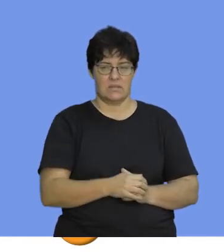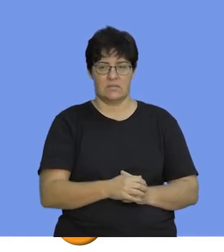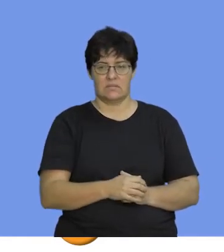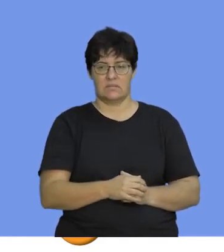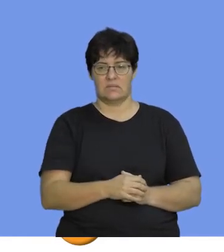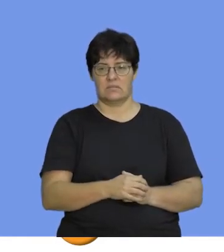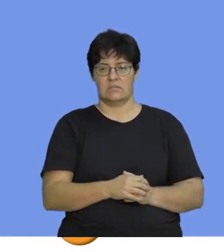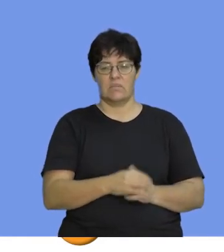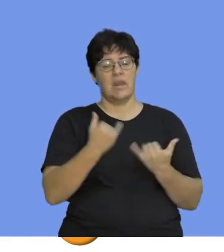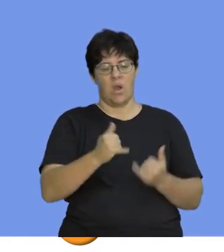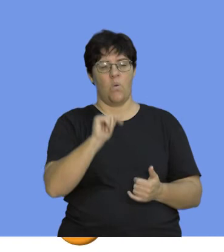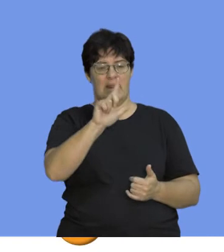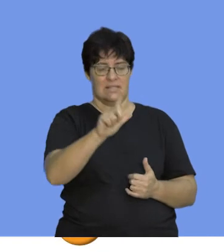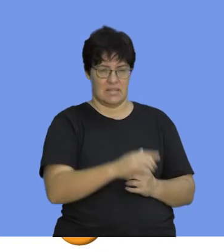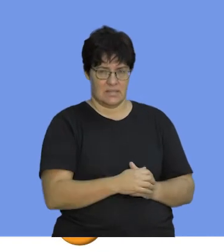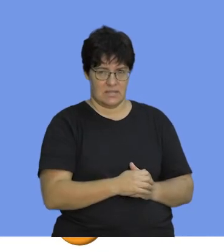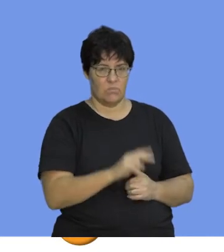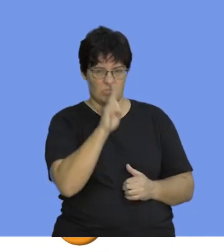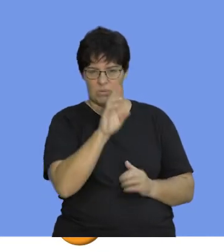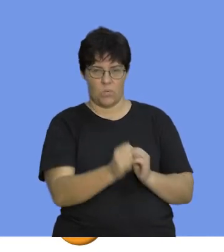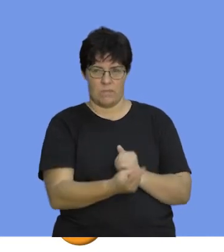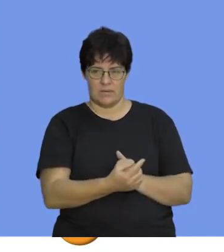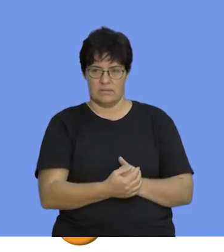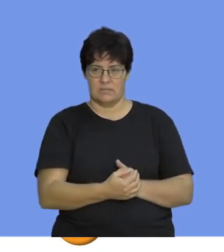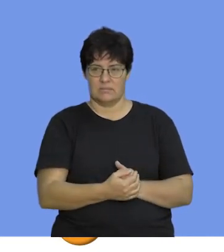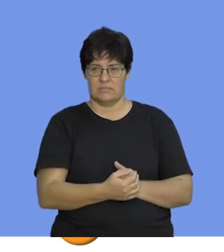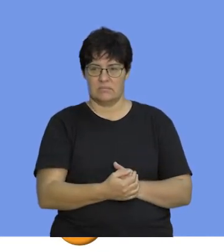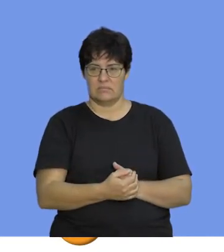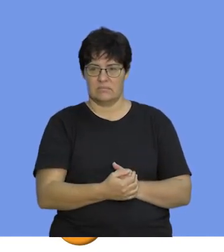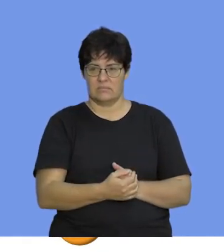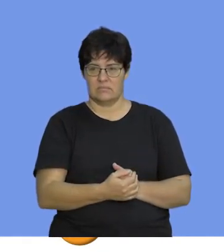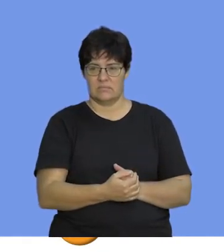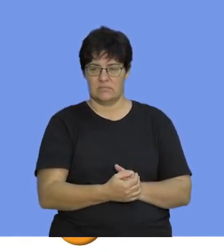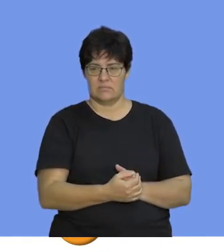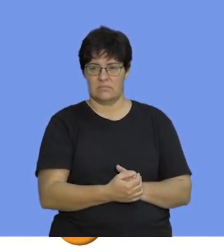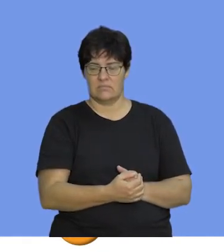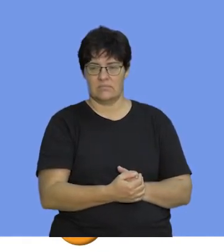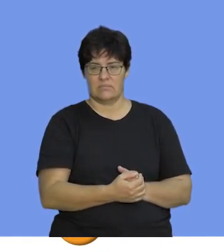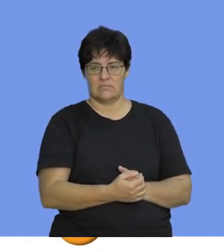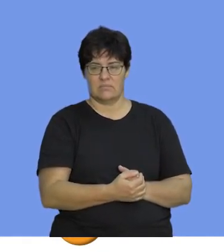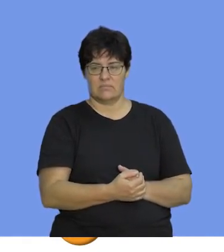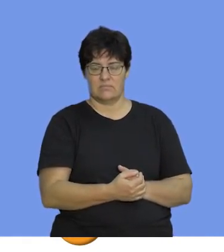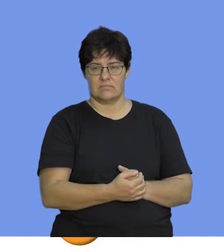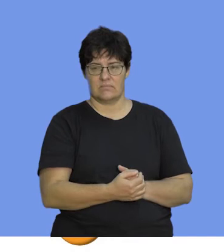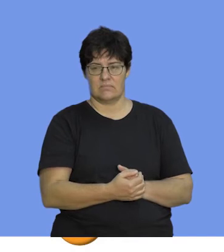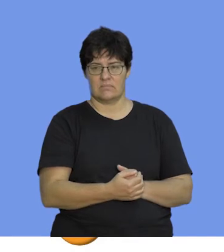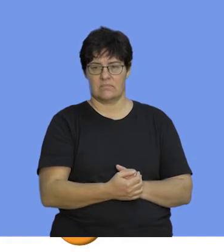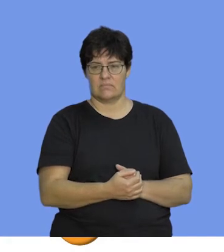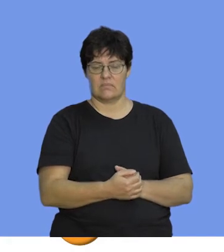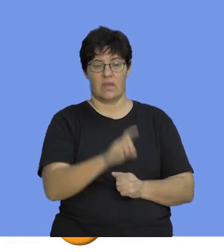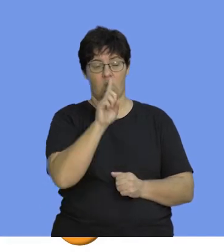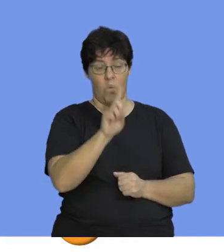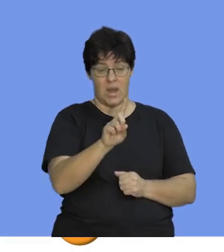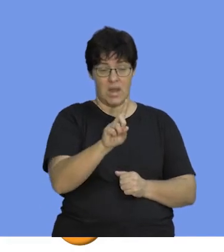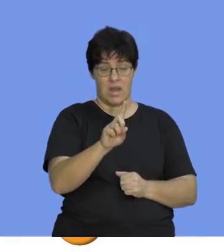that. Let's use a liter for now and see what happens. Okay, so that's 1 liter. Okay, so this is